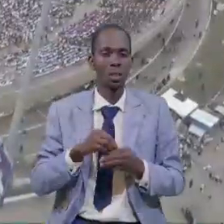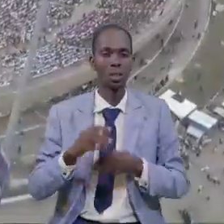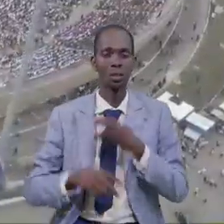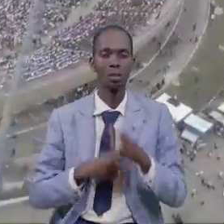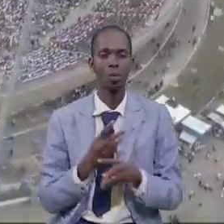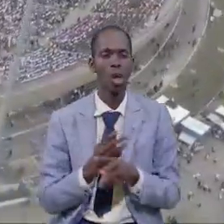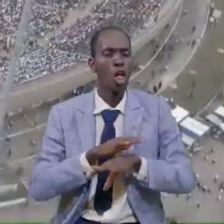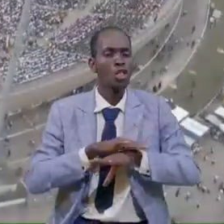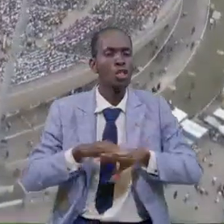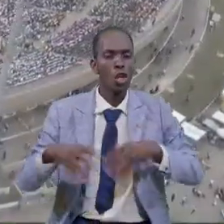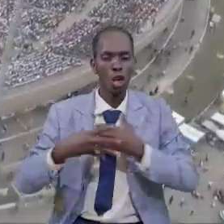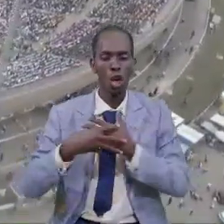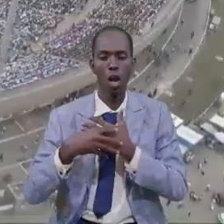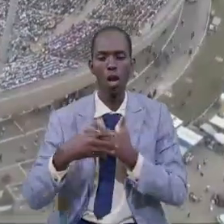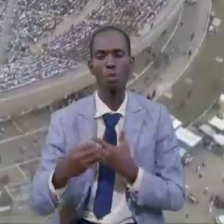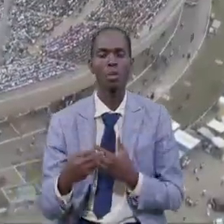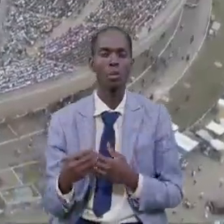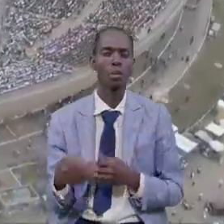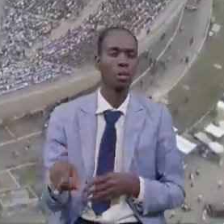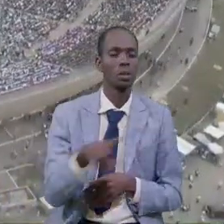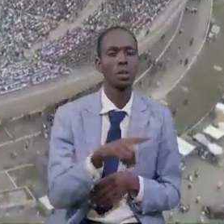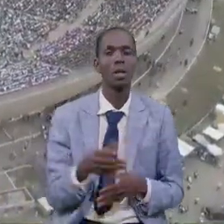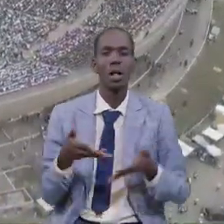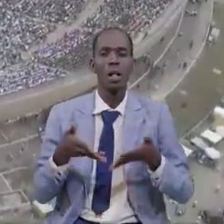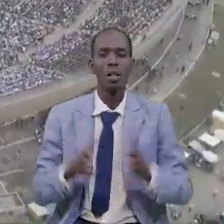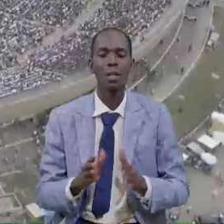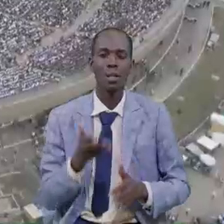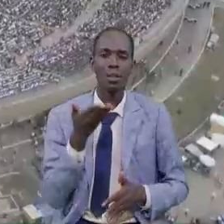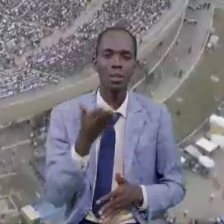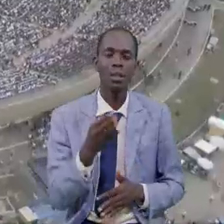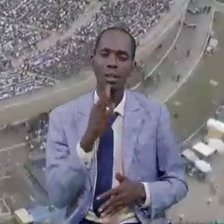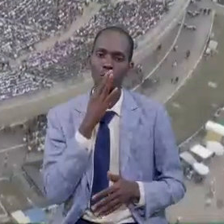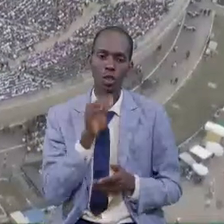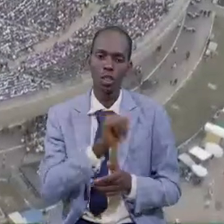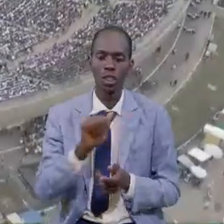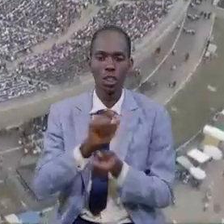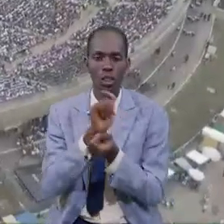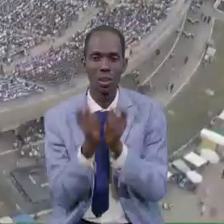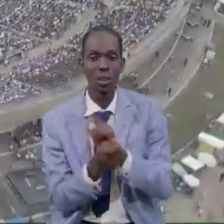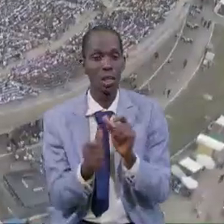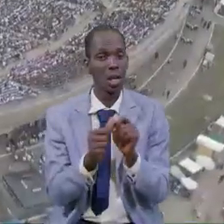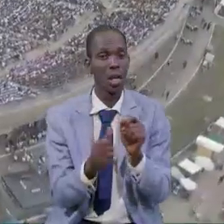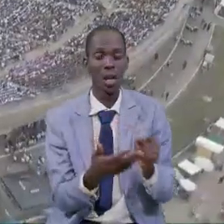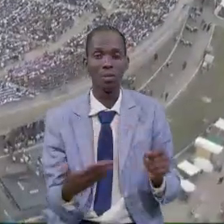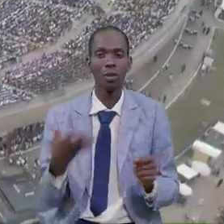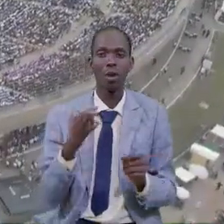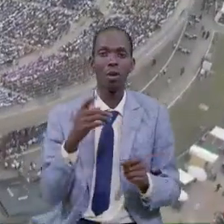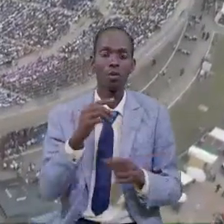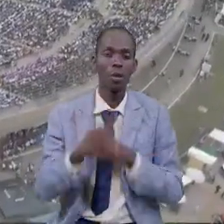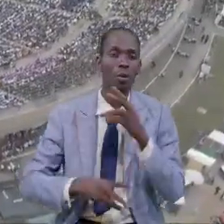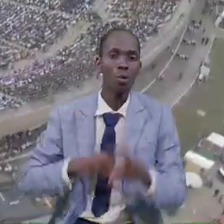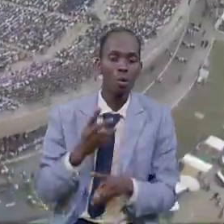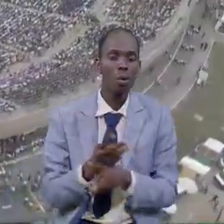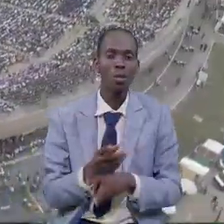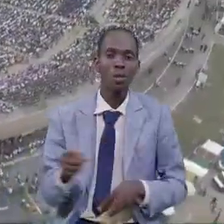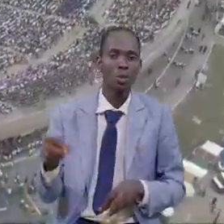be repentance. Let there be a turning around. Every sin of the world you met here, you